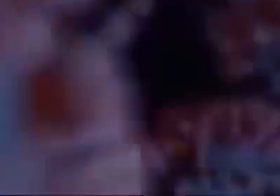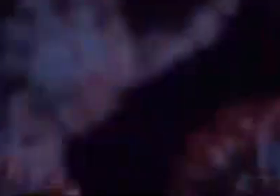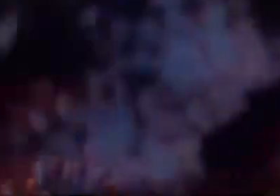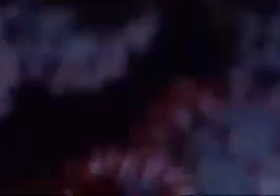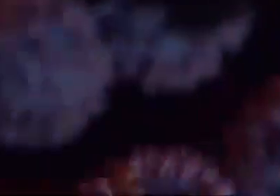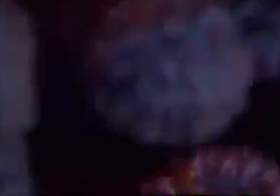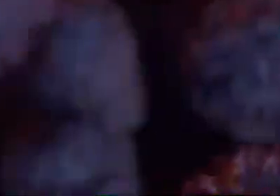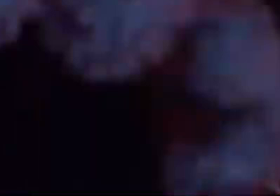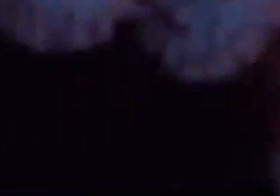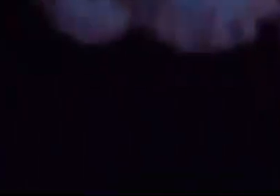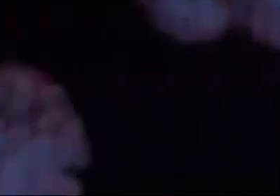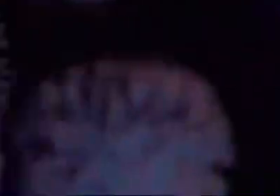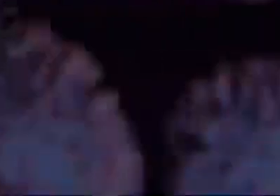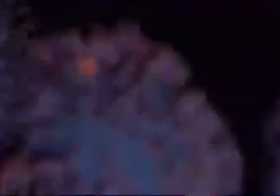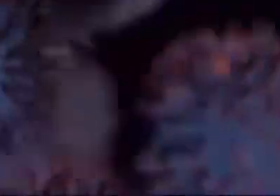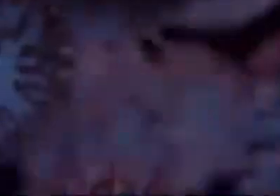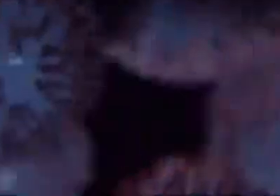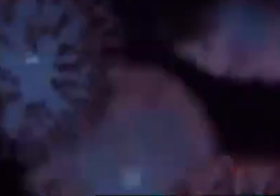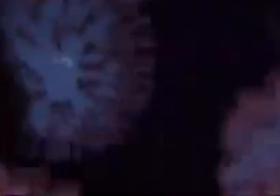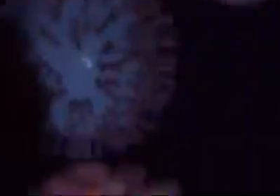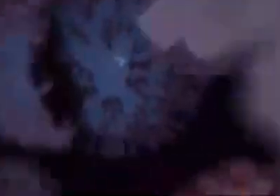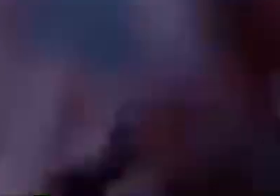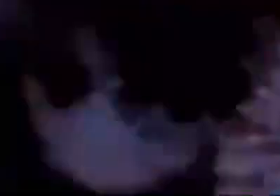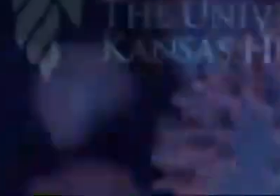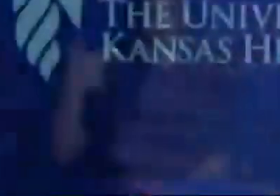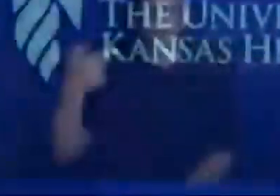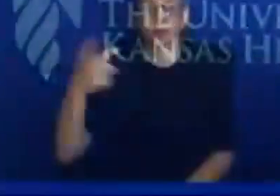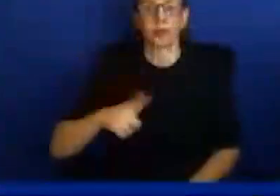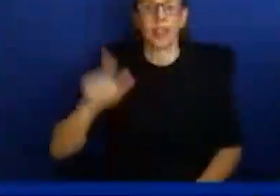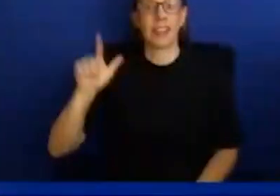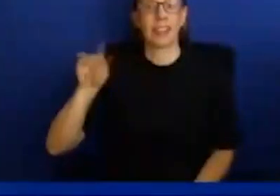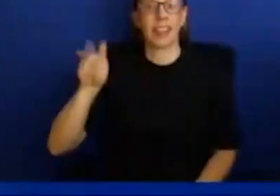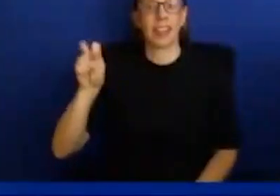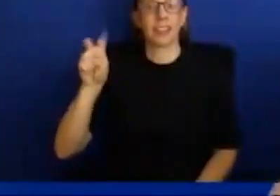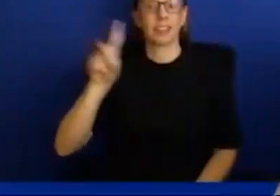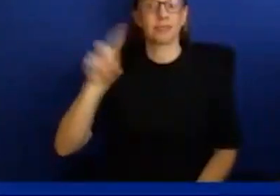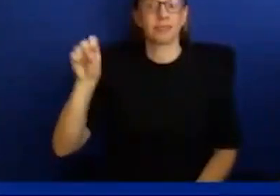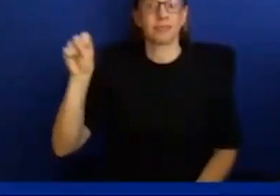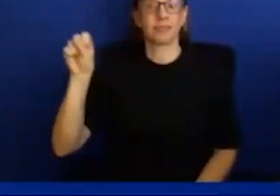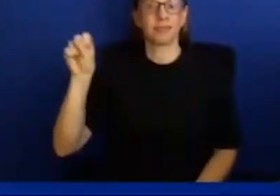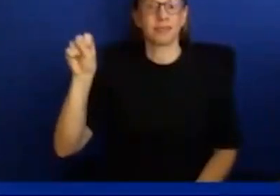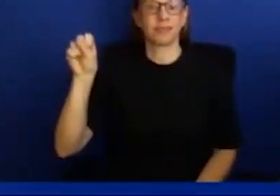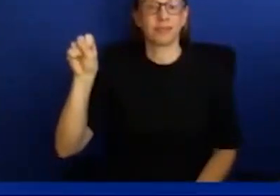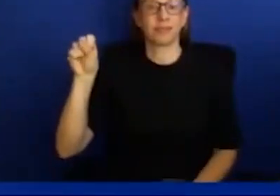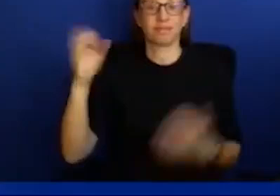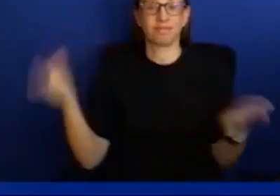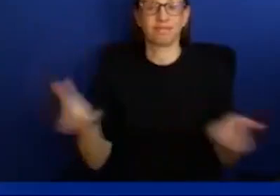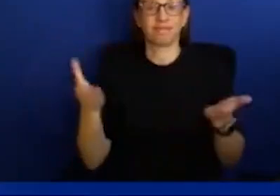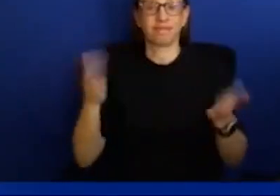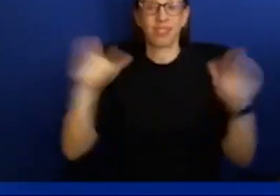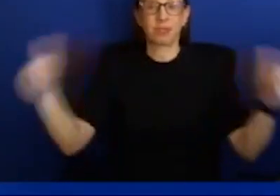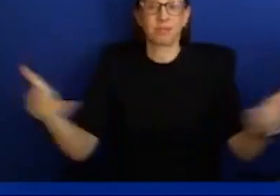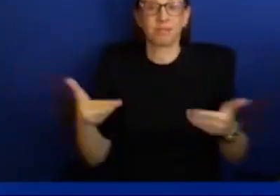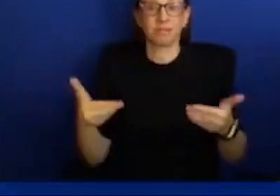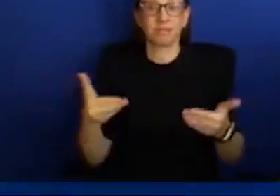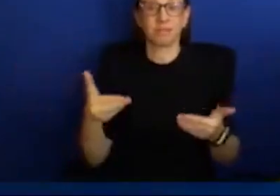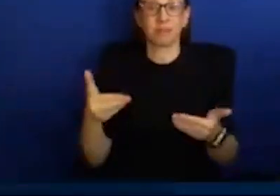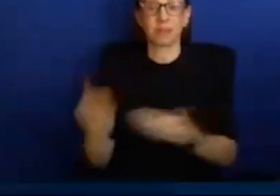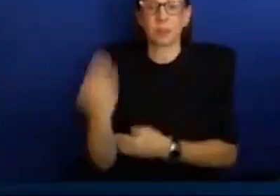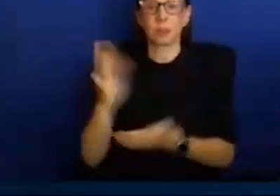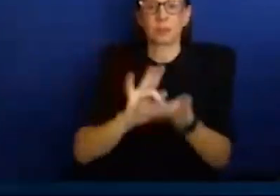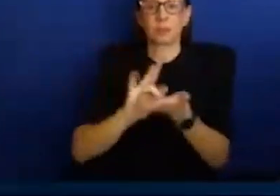Good morning. It is Tuesday, September 21st. We are live inside the Dolph Simons Jr. Family Broadcast Studio. Welcome into the Morning Medical Update.